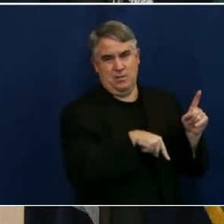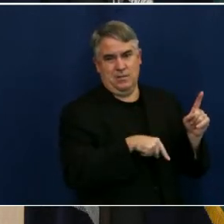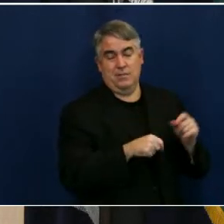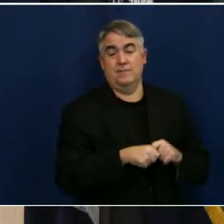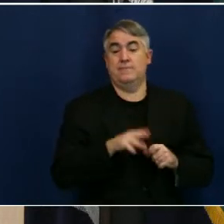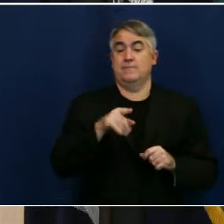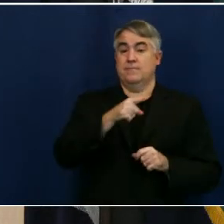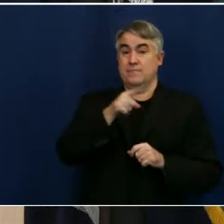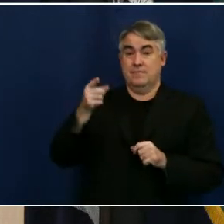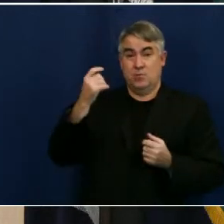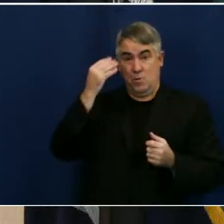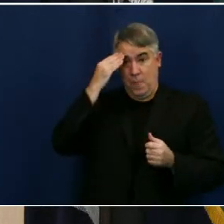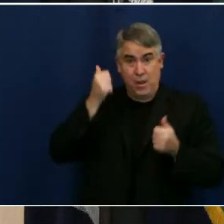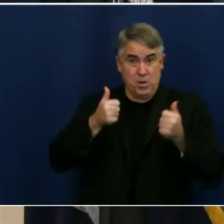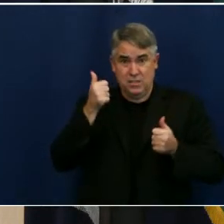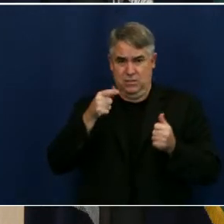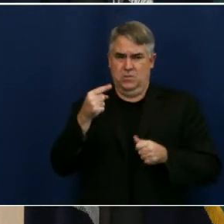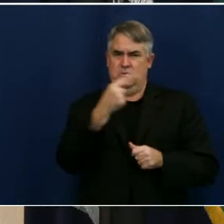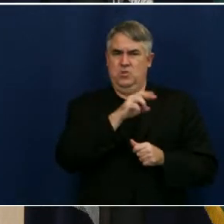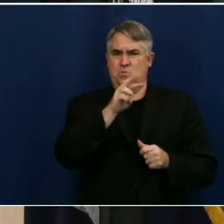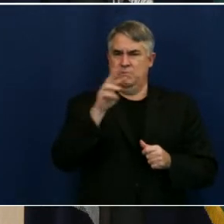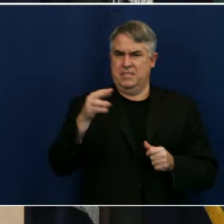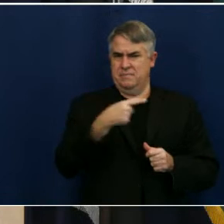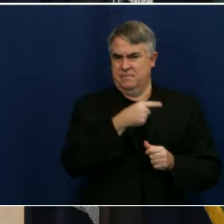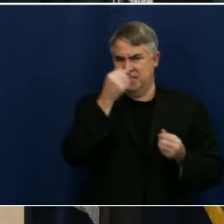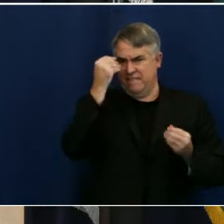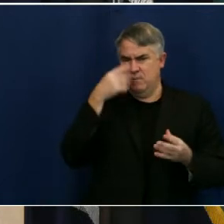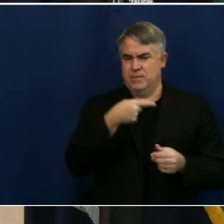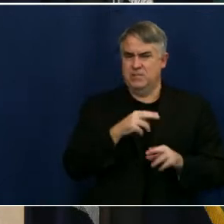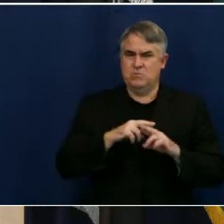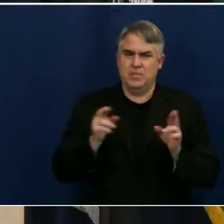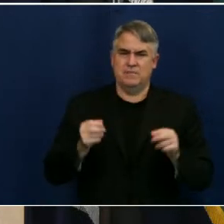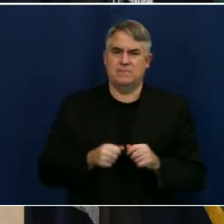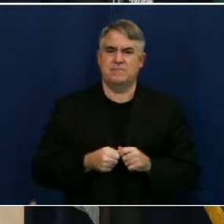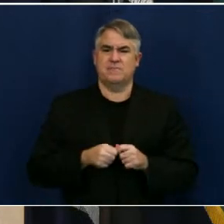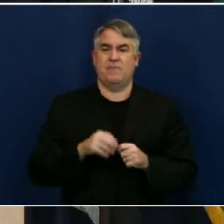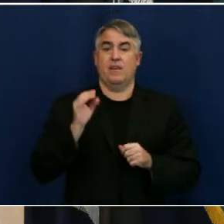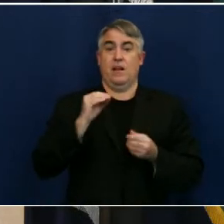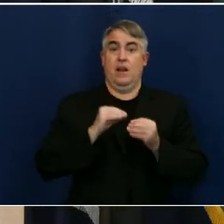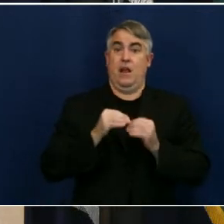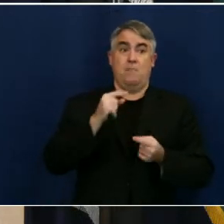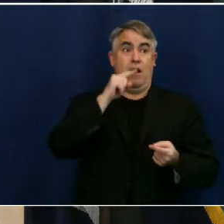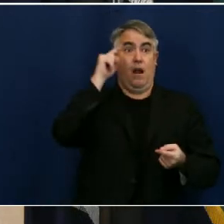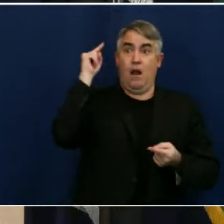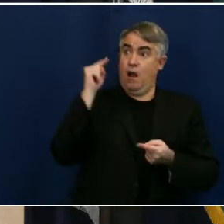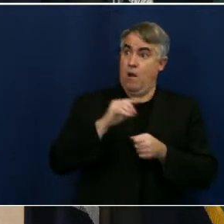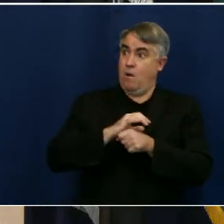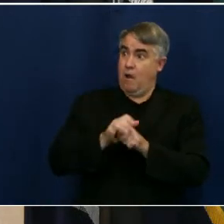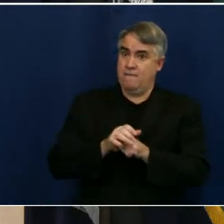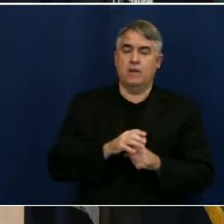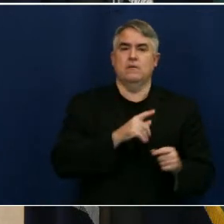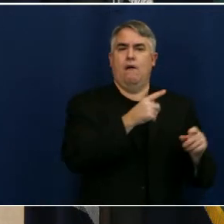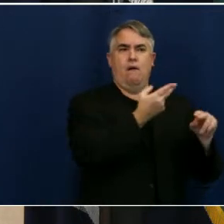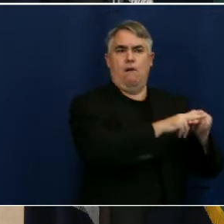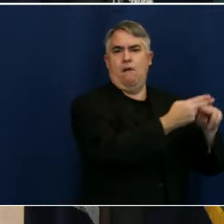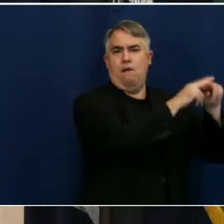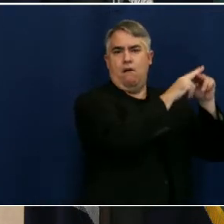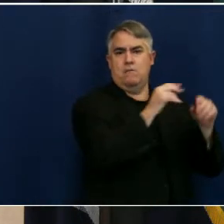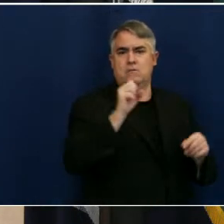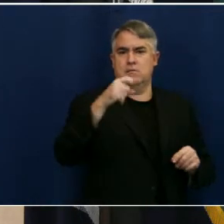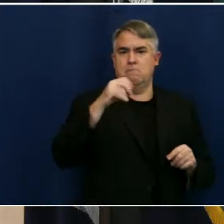tiers, then more sports will open up for teams to compete with one another. Thank you. Thank you. Next